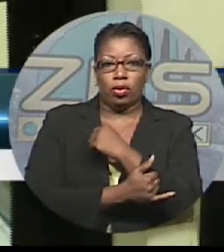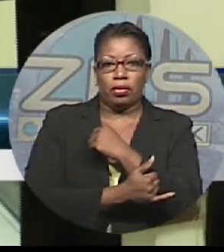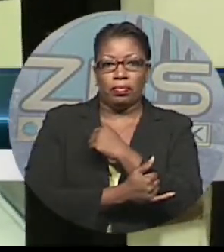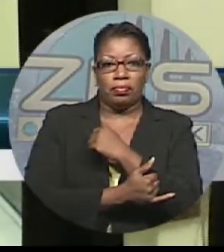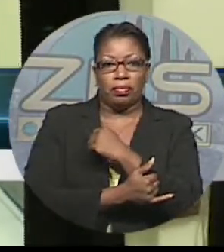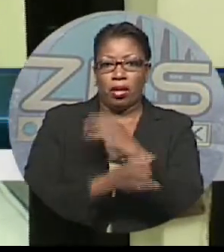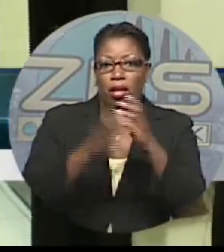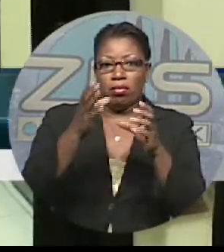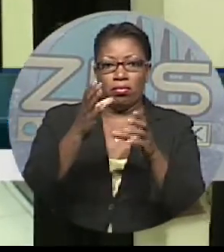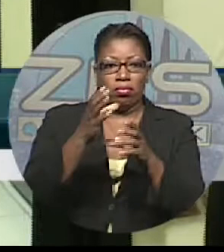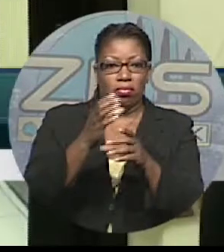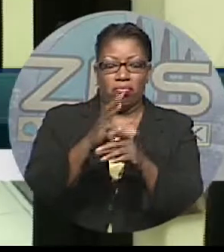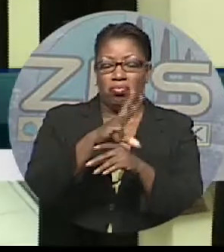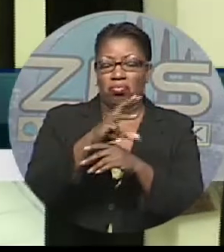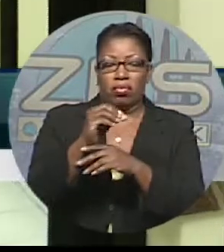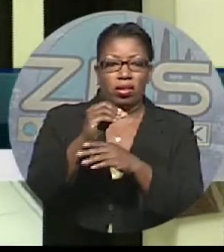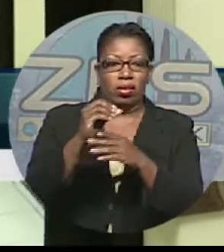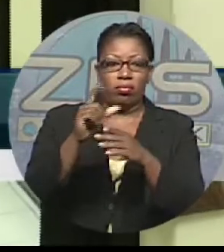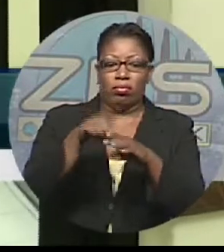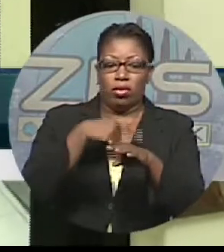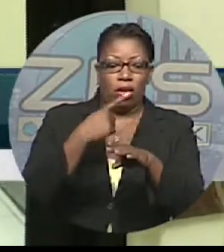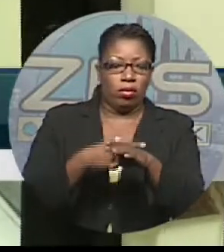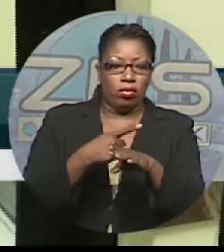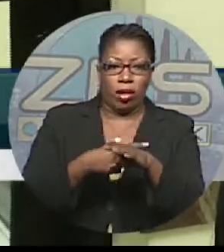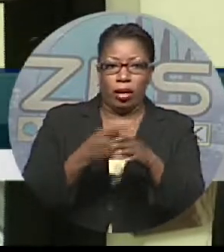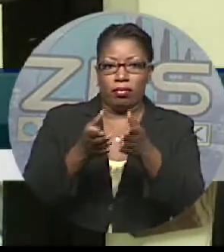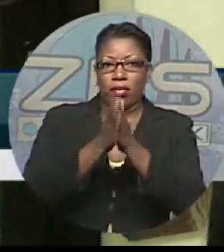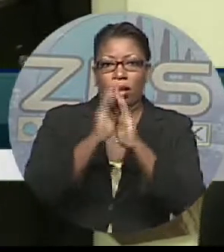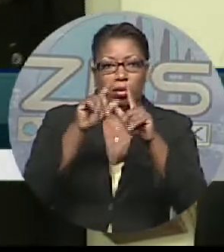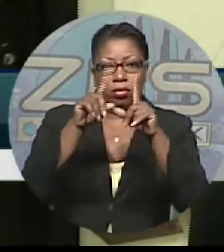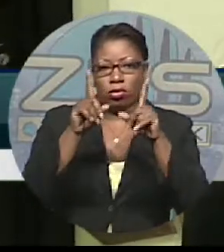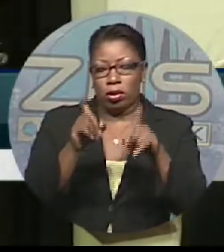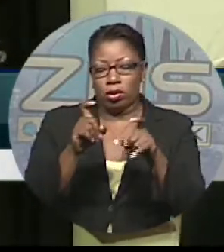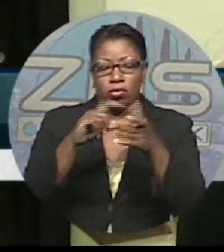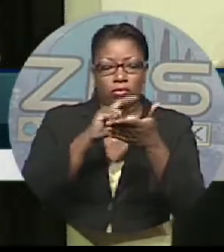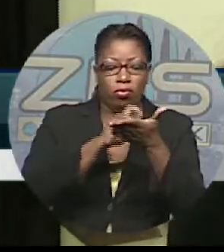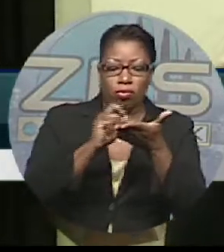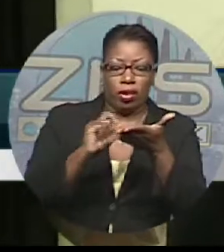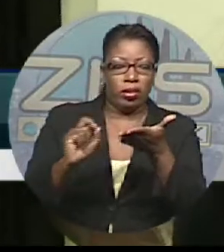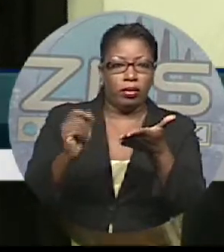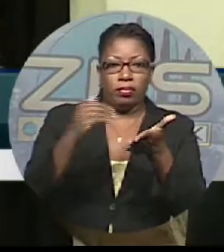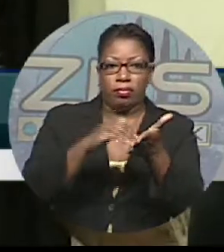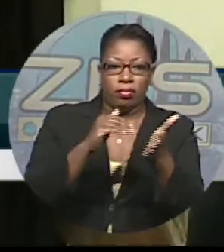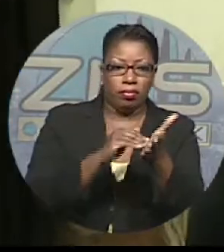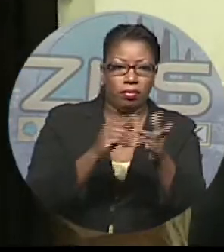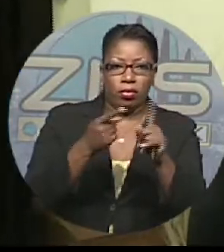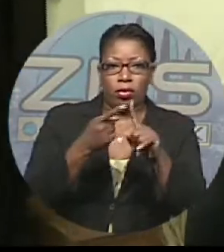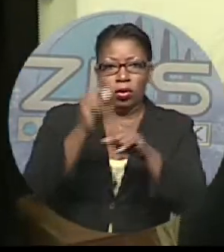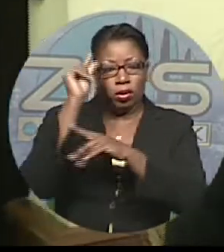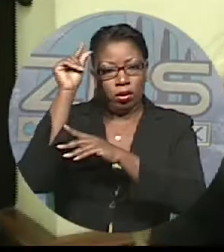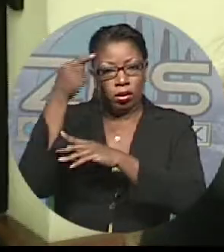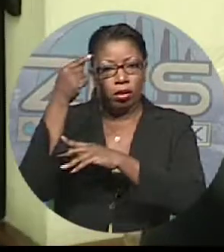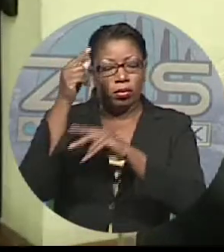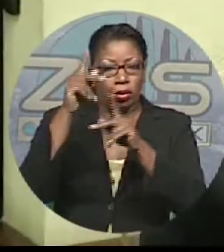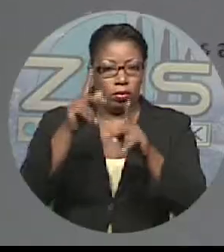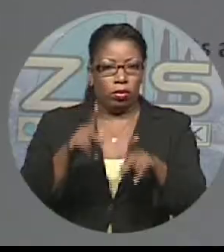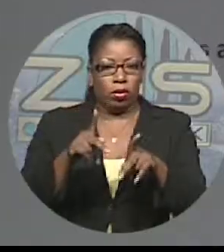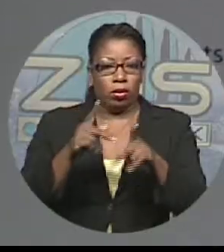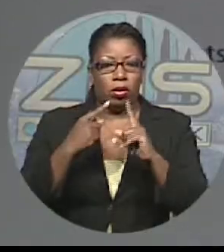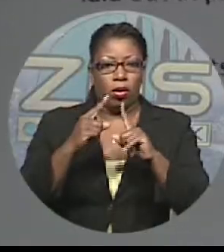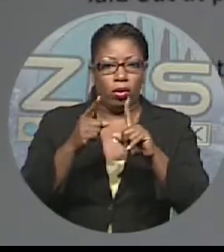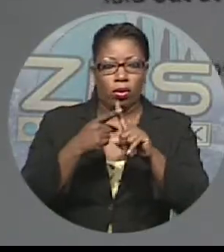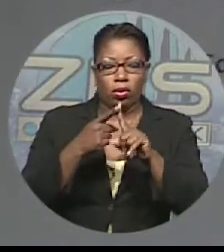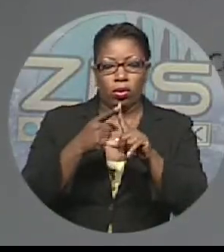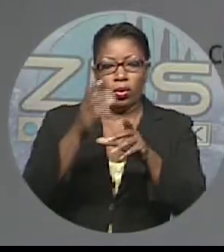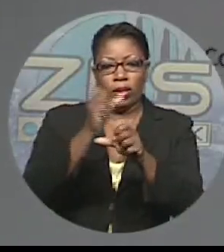heck of a lot of digging, asking questions, continually writing to government officials in order to